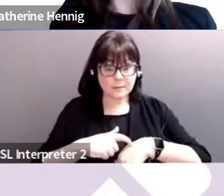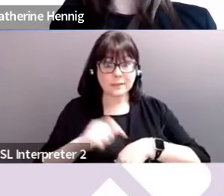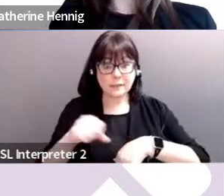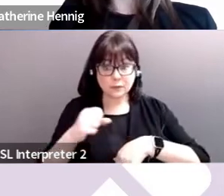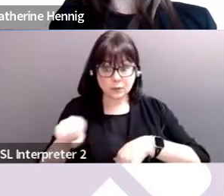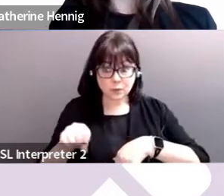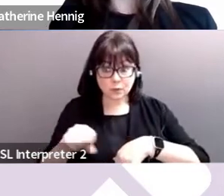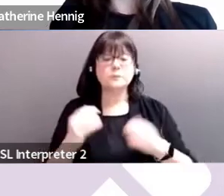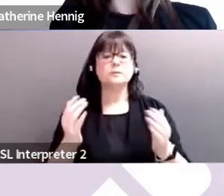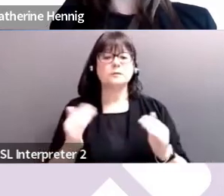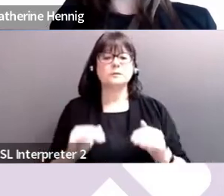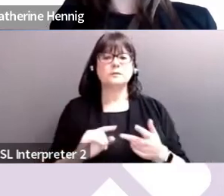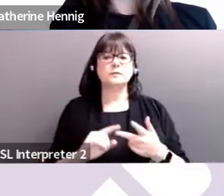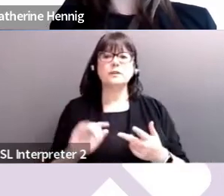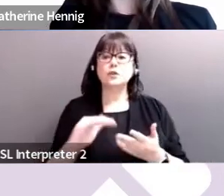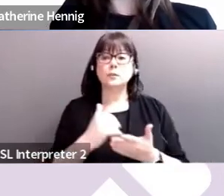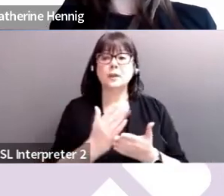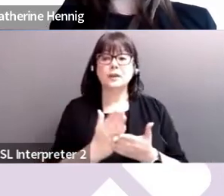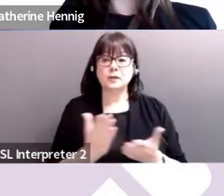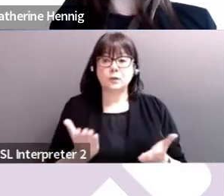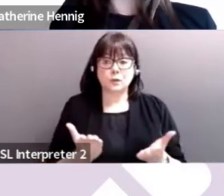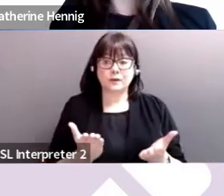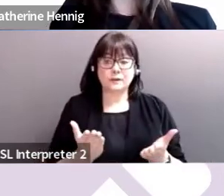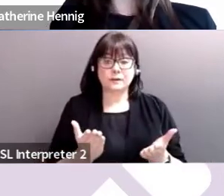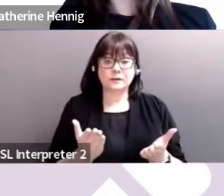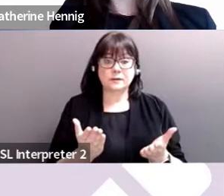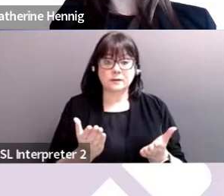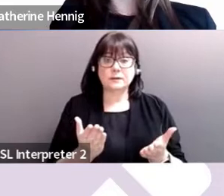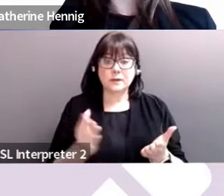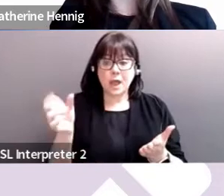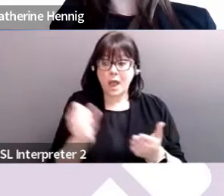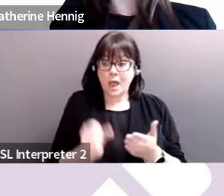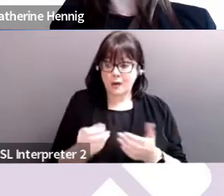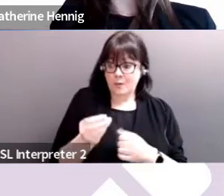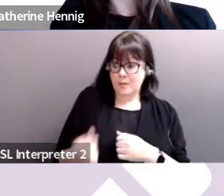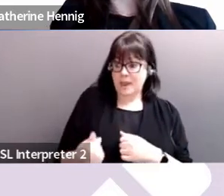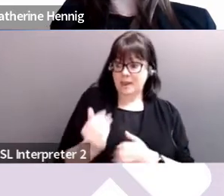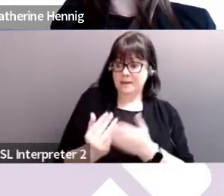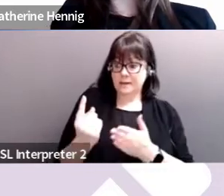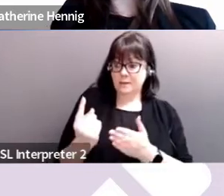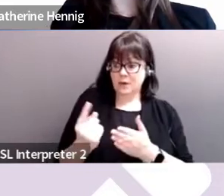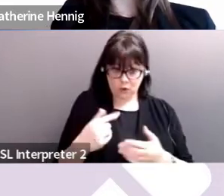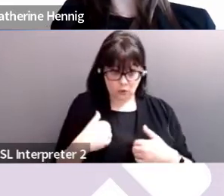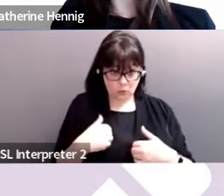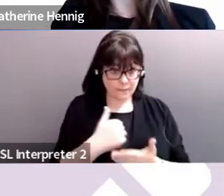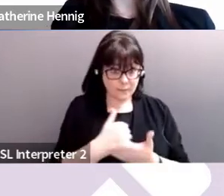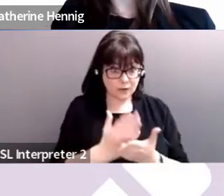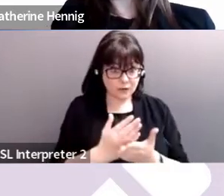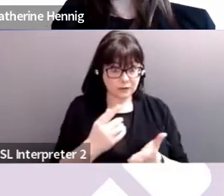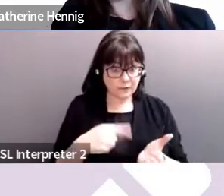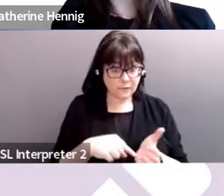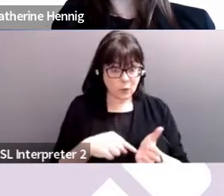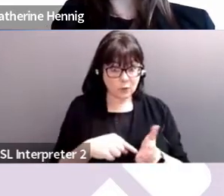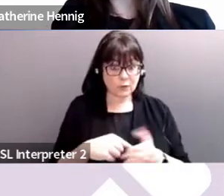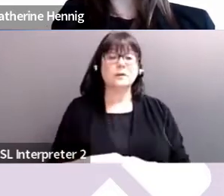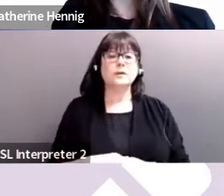Thirdly, what is your budget, and does a grant writer fit within that budget? Something else to consider, and more importantly, however, is can you afford to